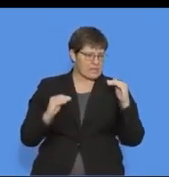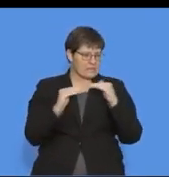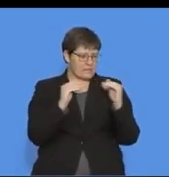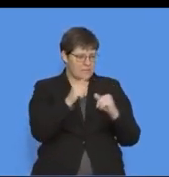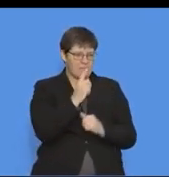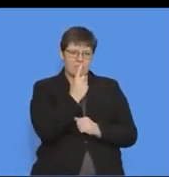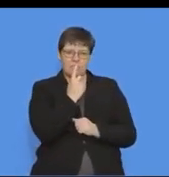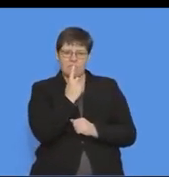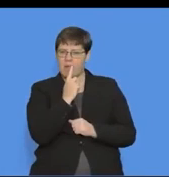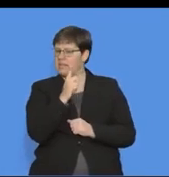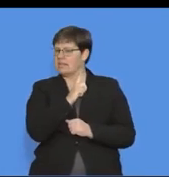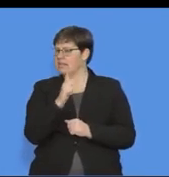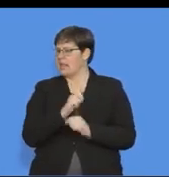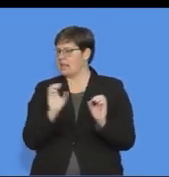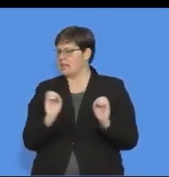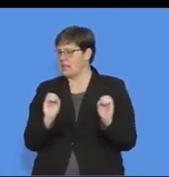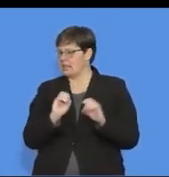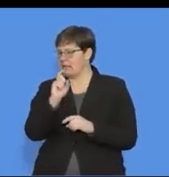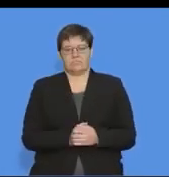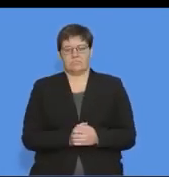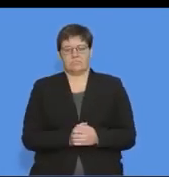but they don't tell me anything about x.